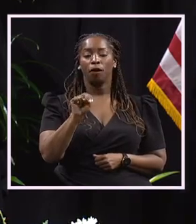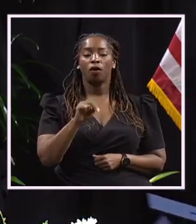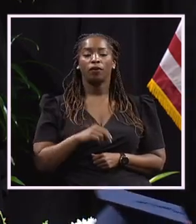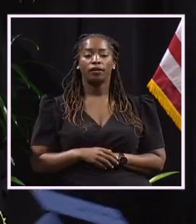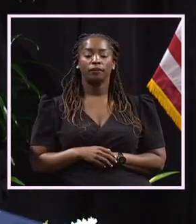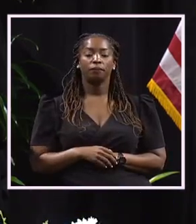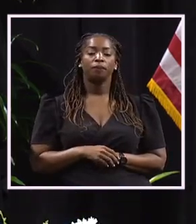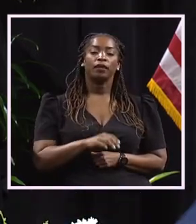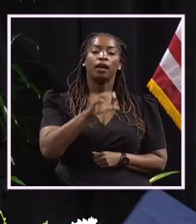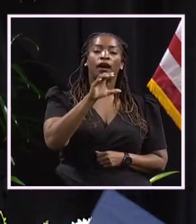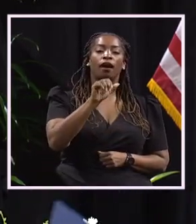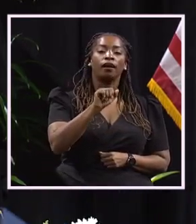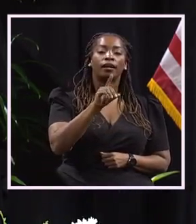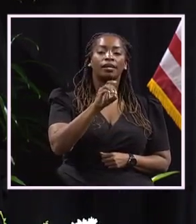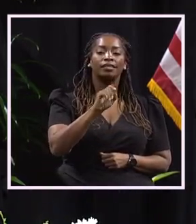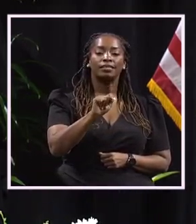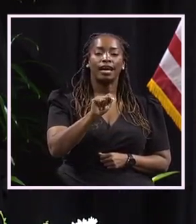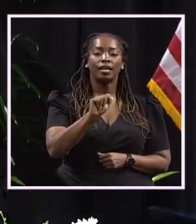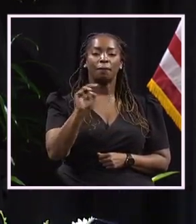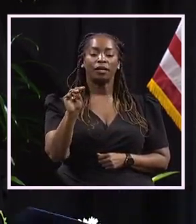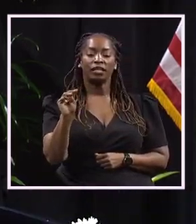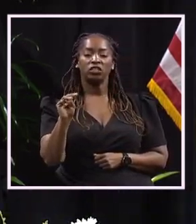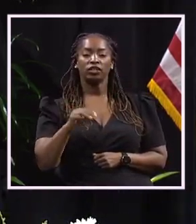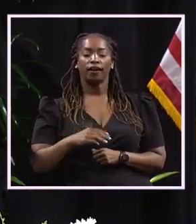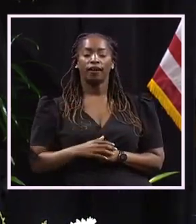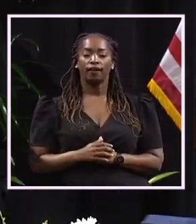Cadet Megisha.